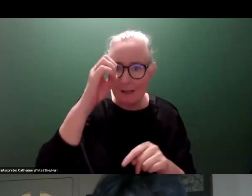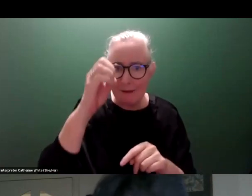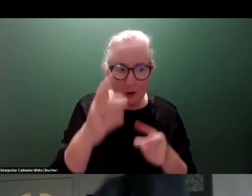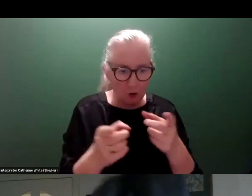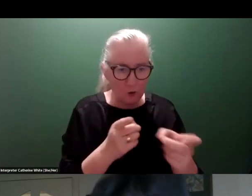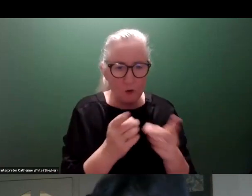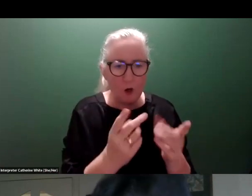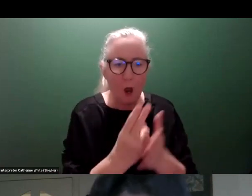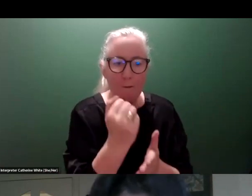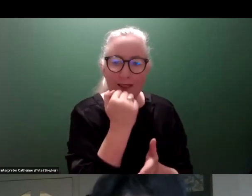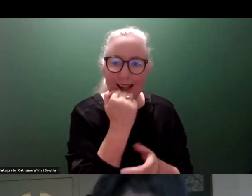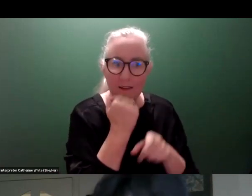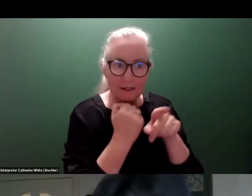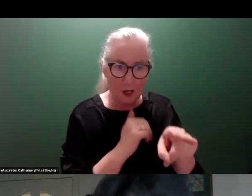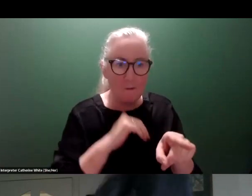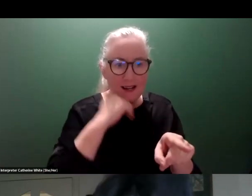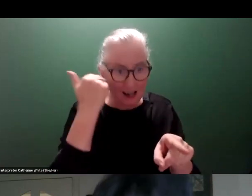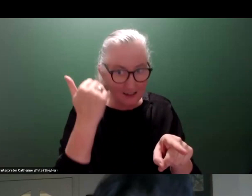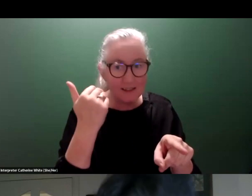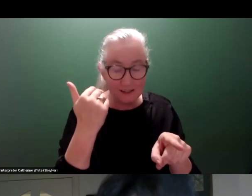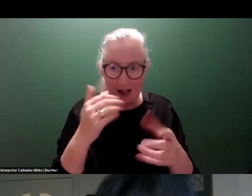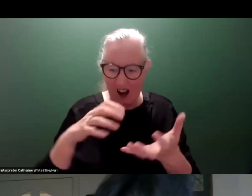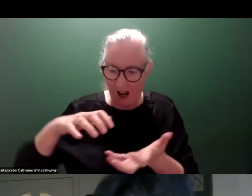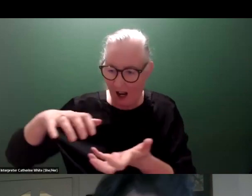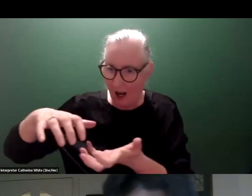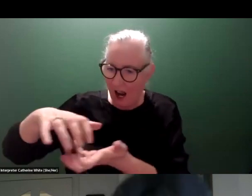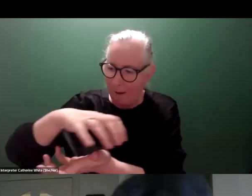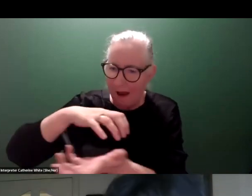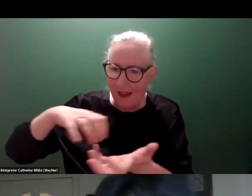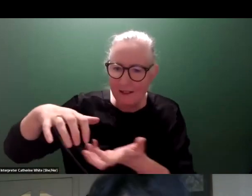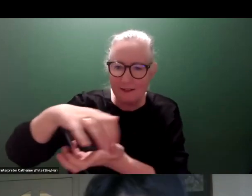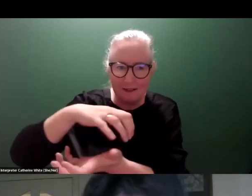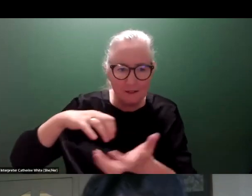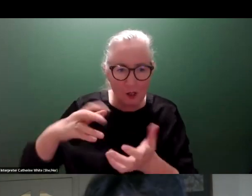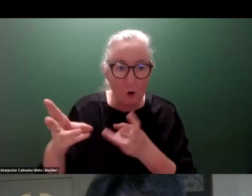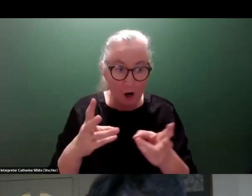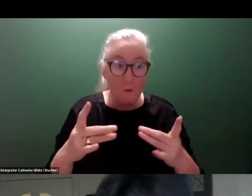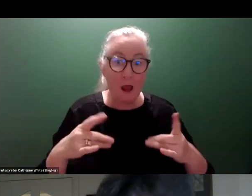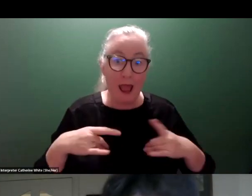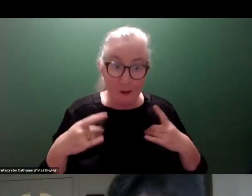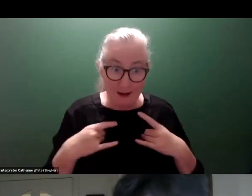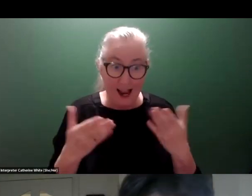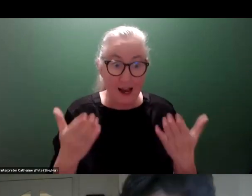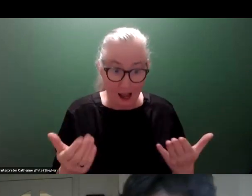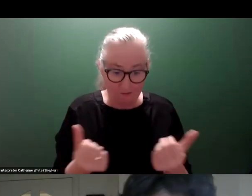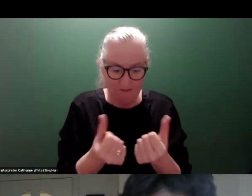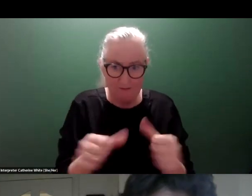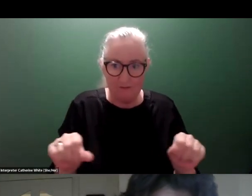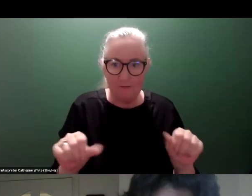because it was quite a complex piece of work, but we're very happy that it's now completed.